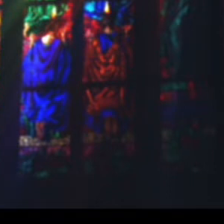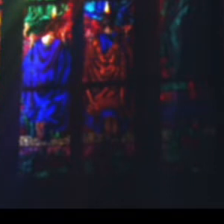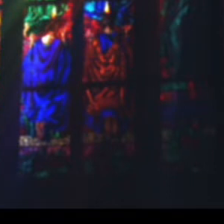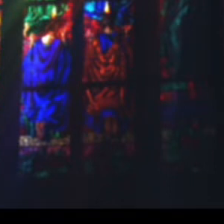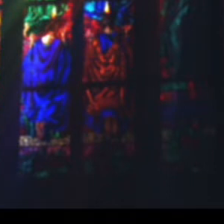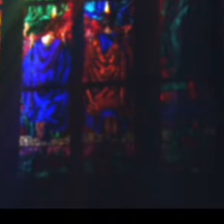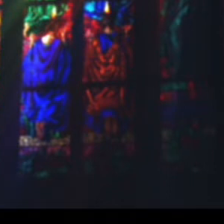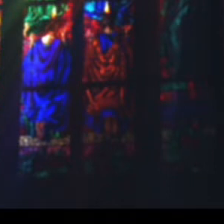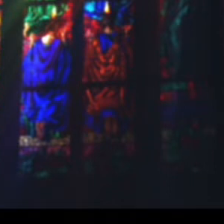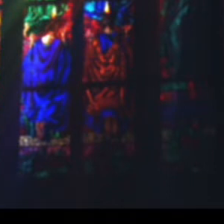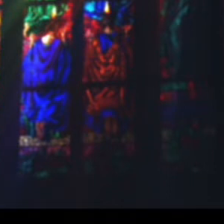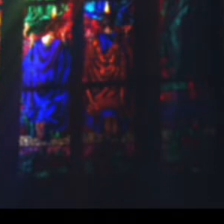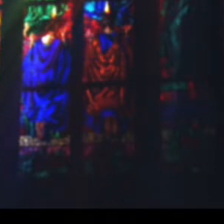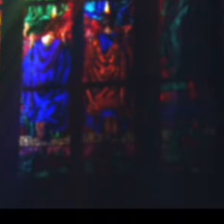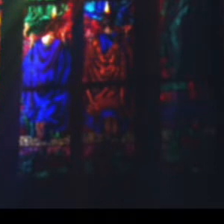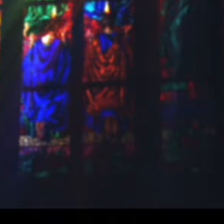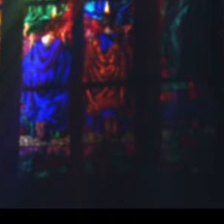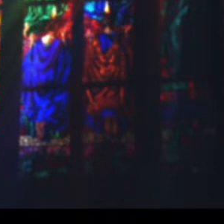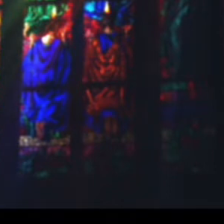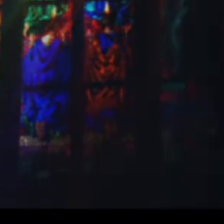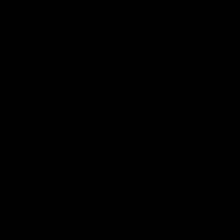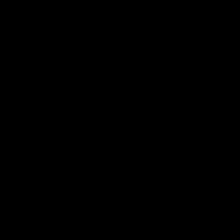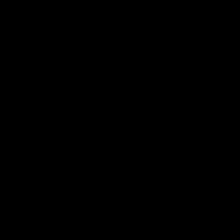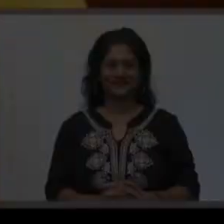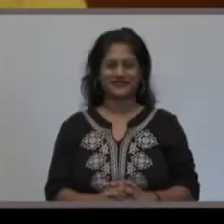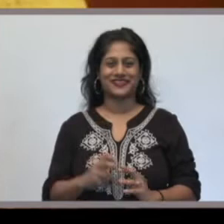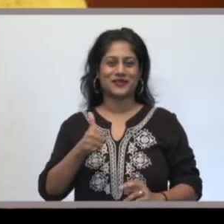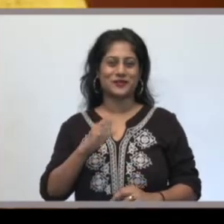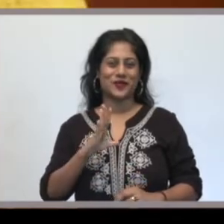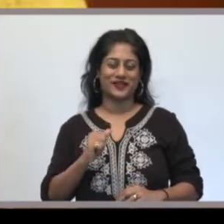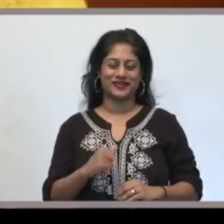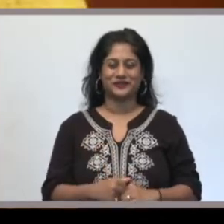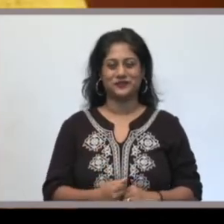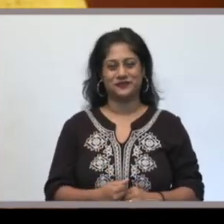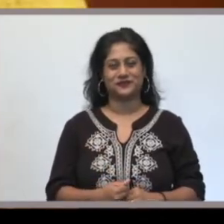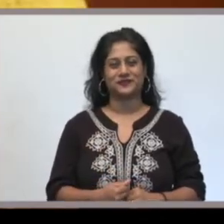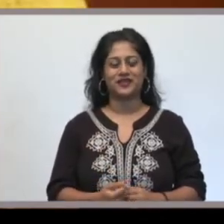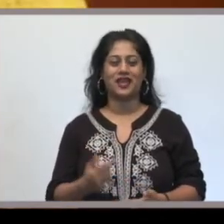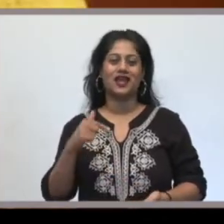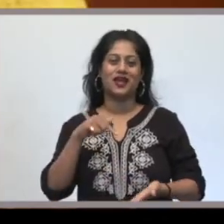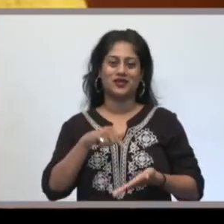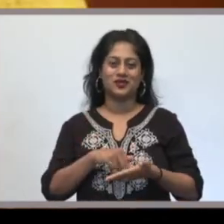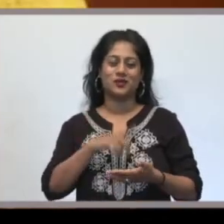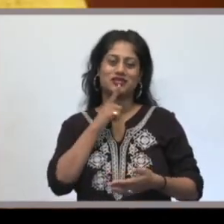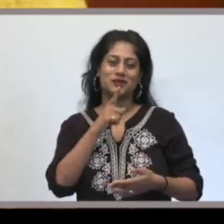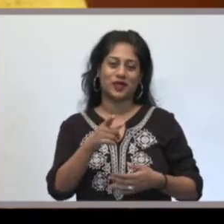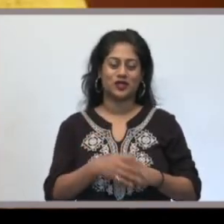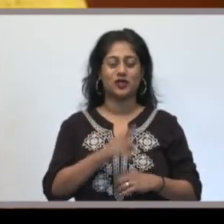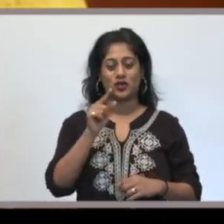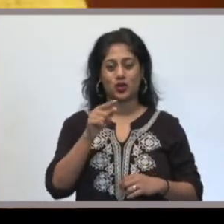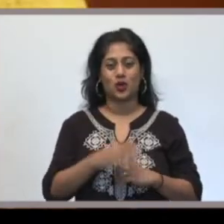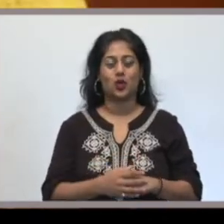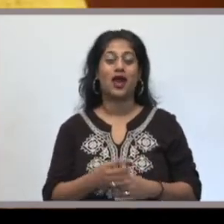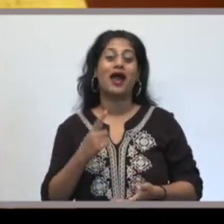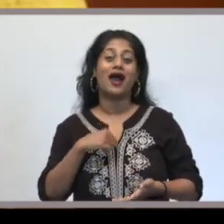Vikramaratna. May the sermon bless you today as he ministers. You know, on the 31st of December at our watch night service, I talked to you about